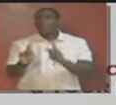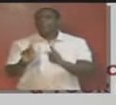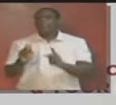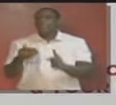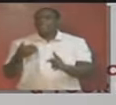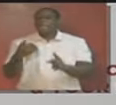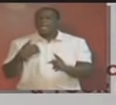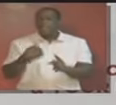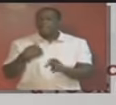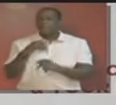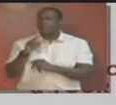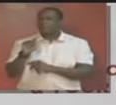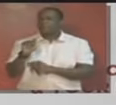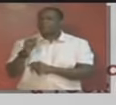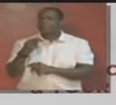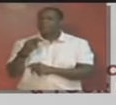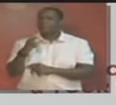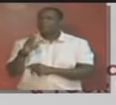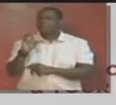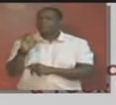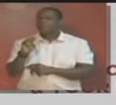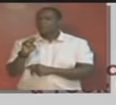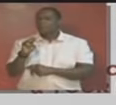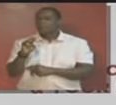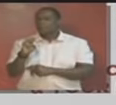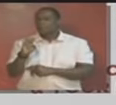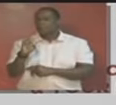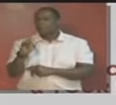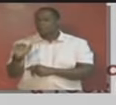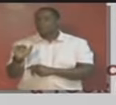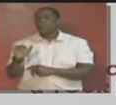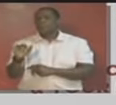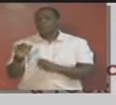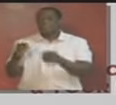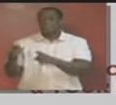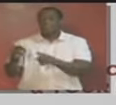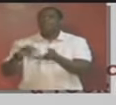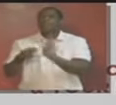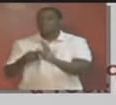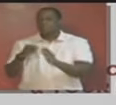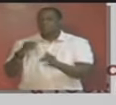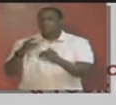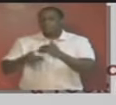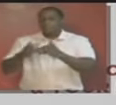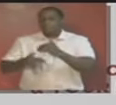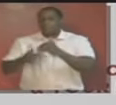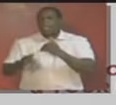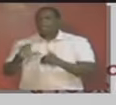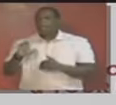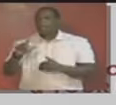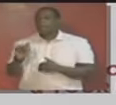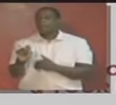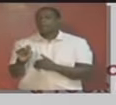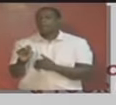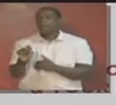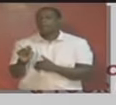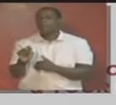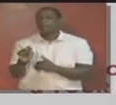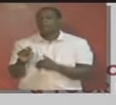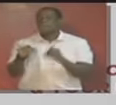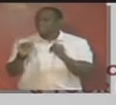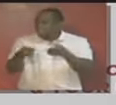event, thrombotic being clotting. Now, thrombotic events, clots, occur even